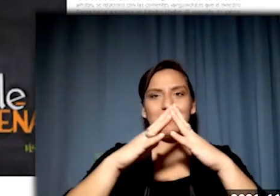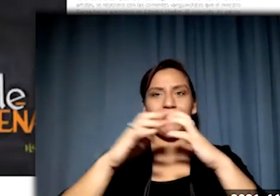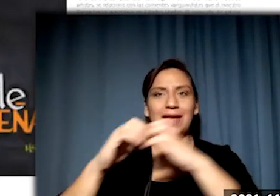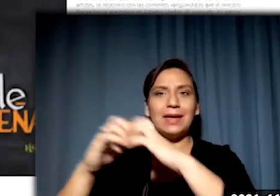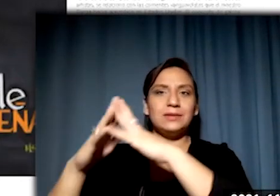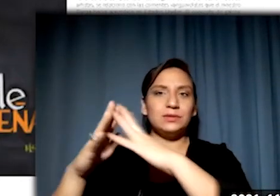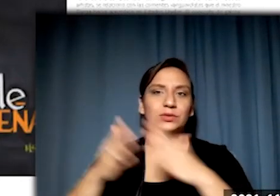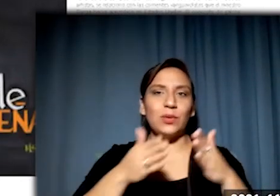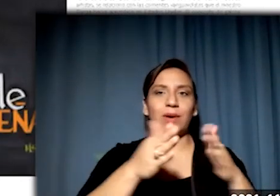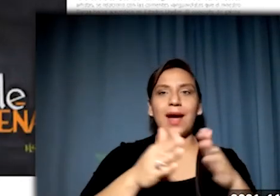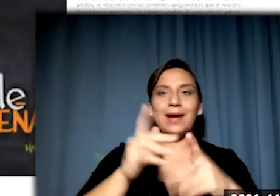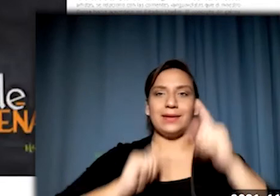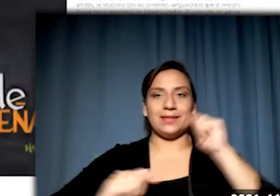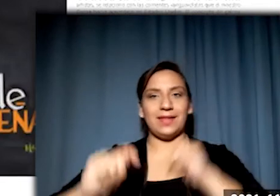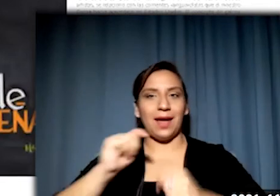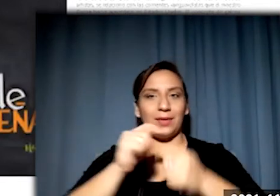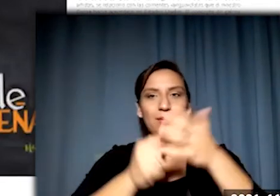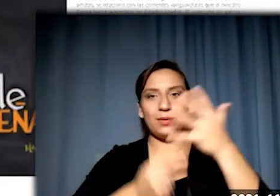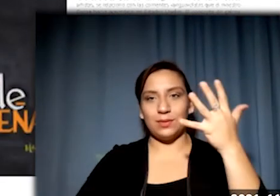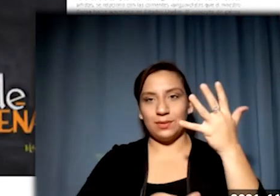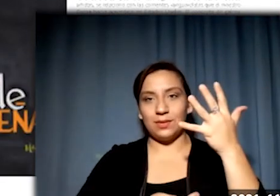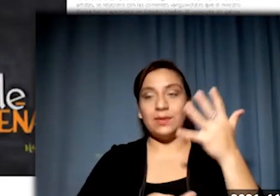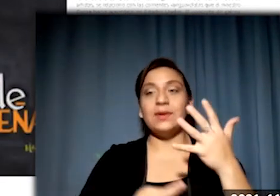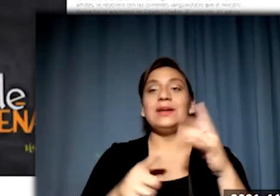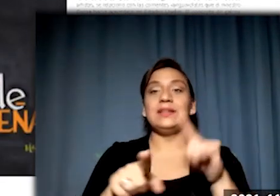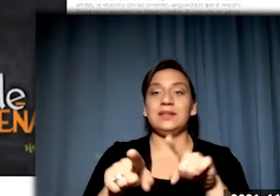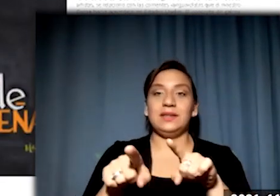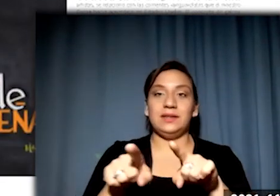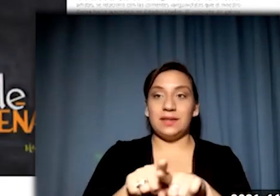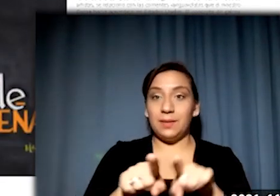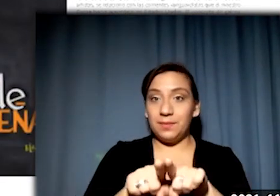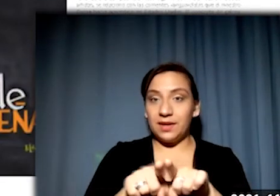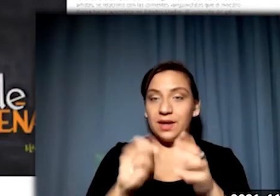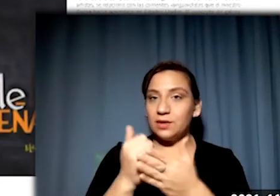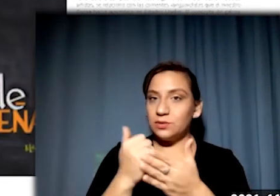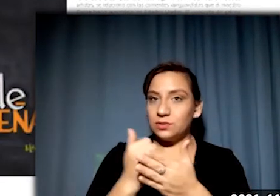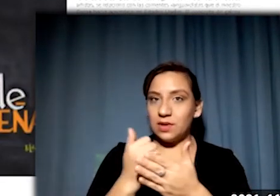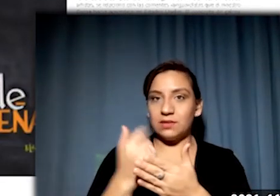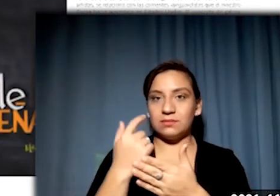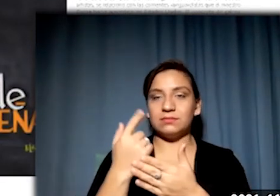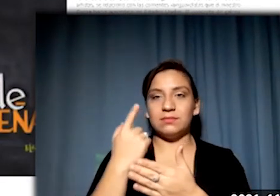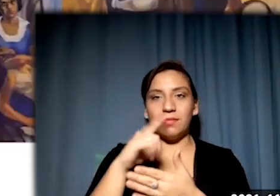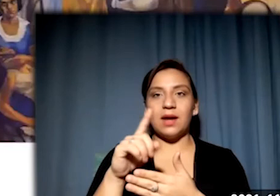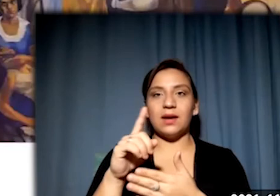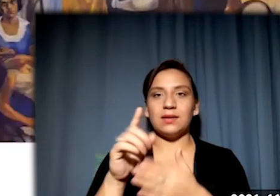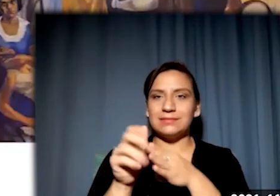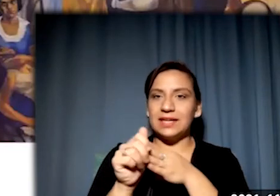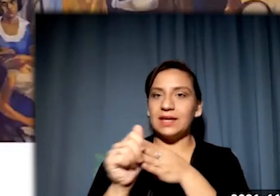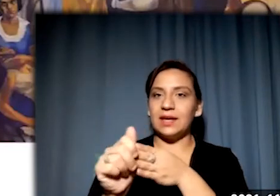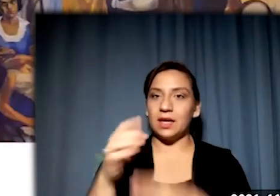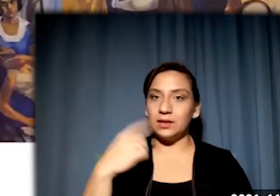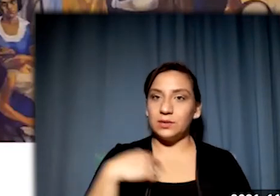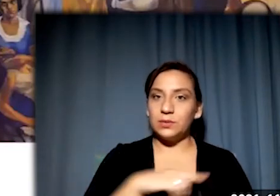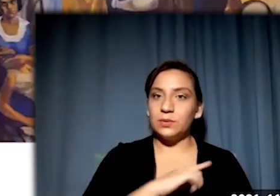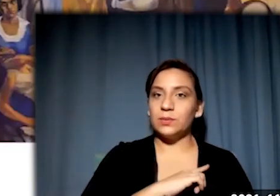also served as a space for instruction about art and aesthetics, justifying the